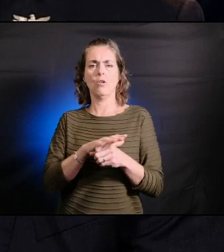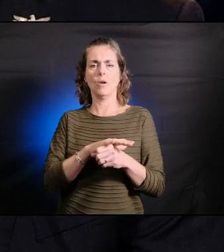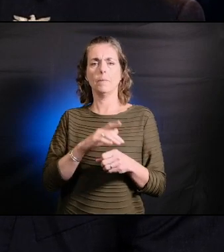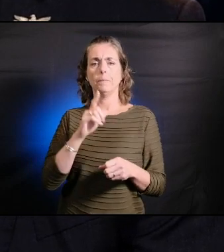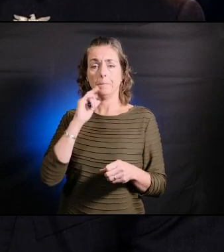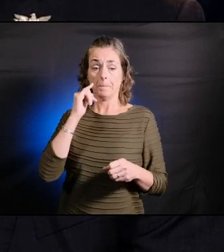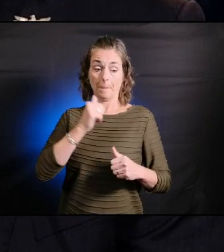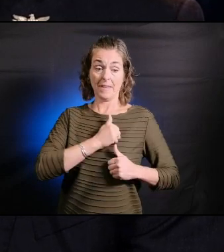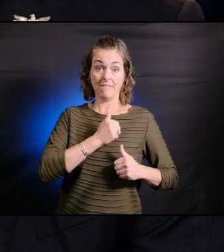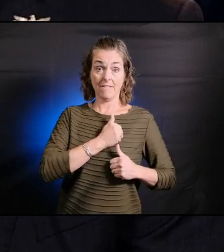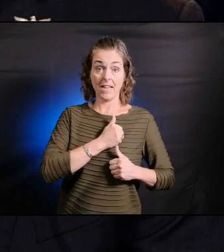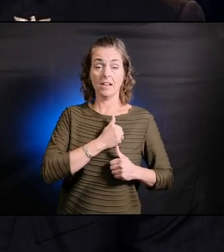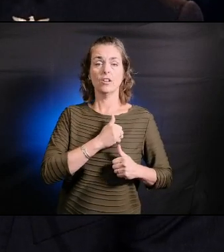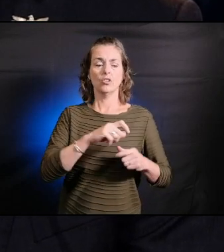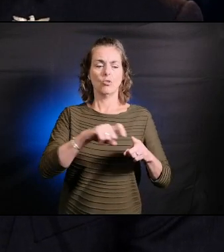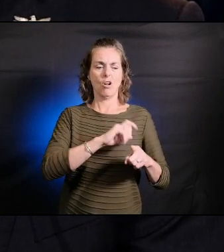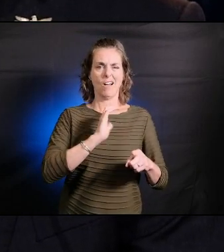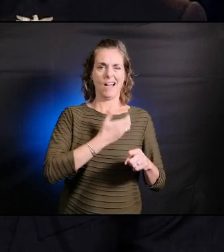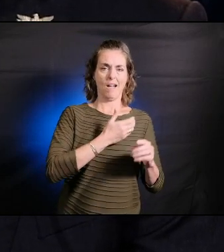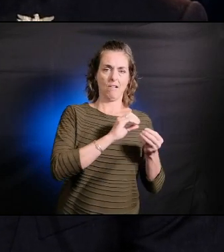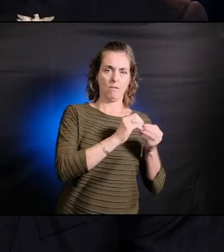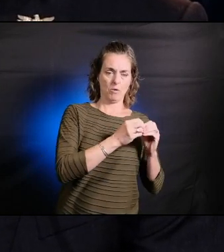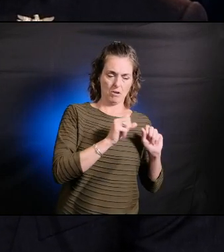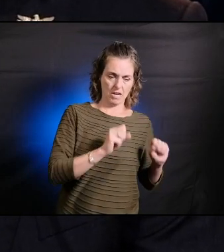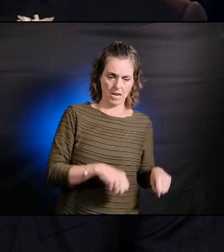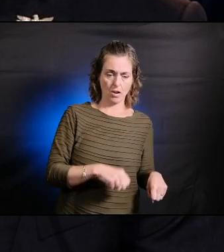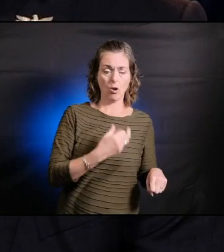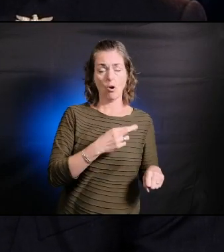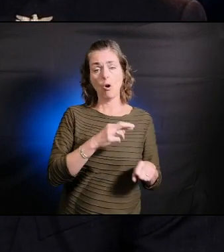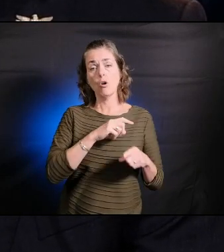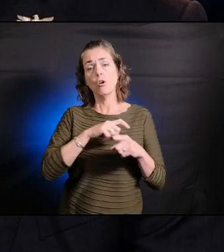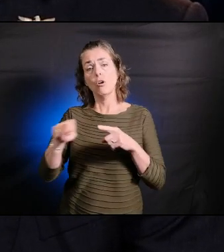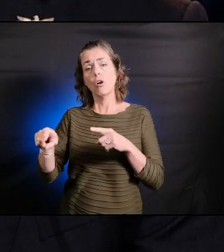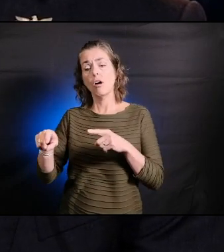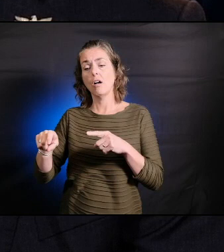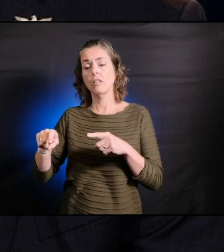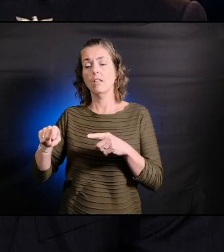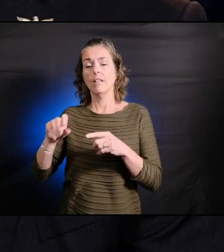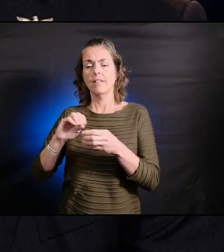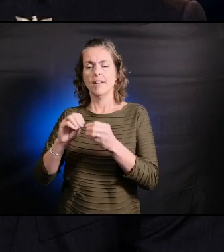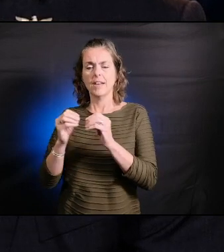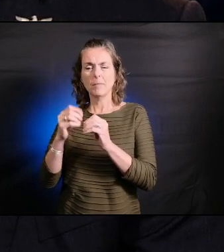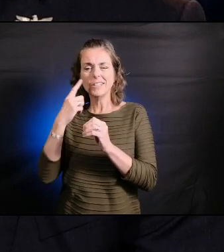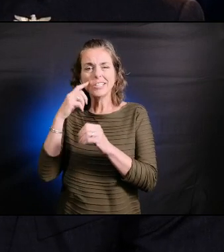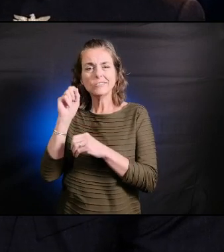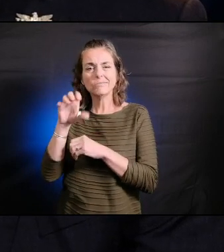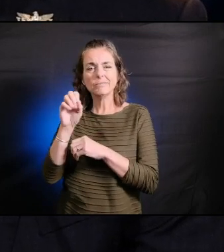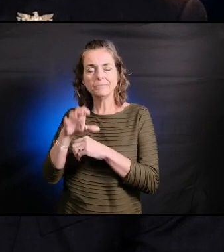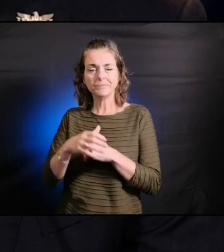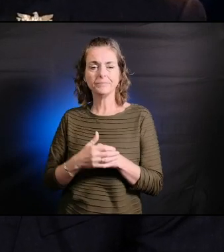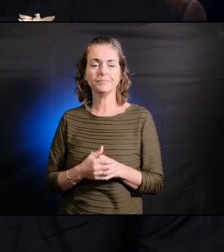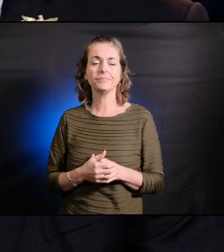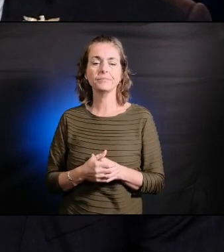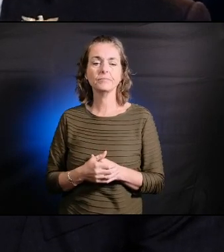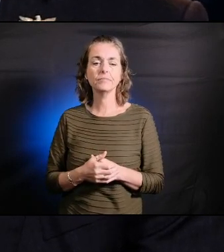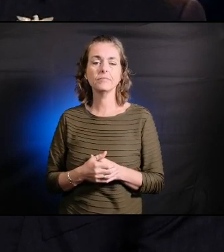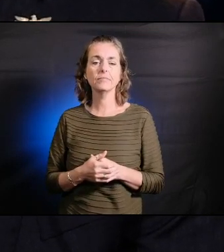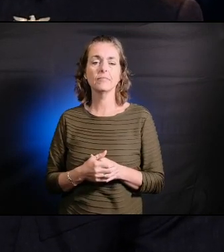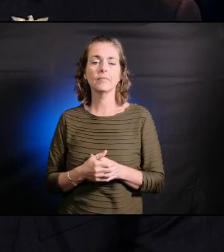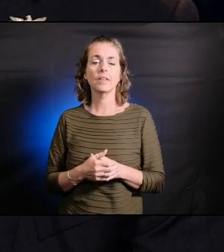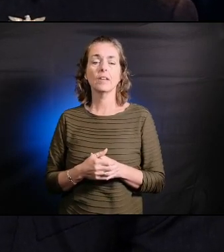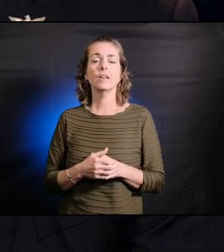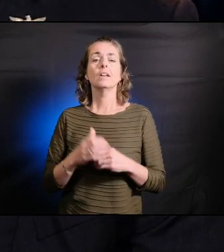you're a veteran, you can call our number, or you can call the number that was provided to you before. In terms of